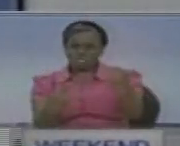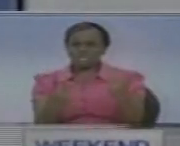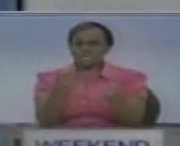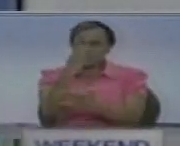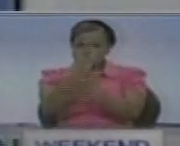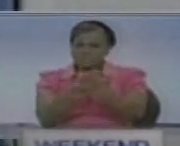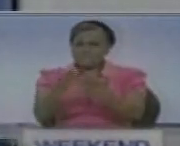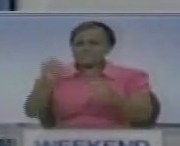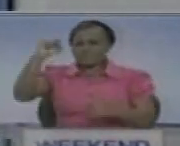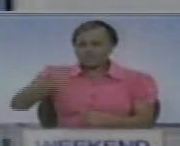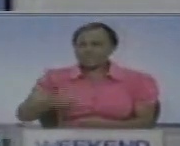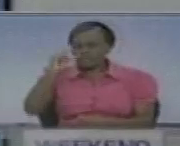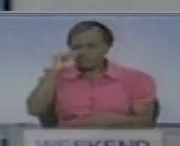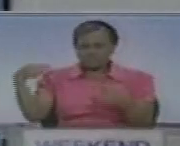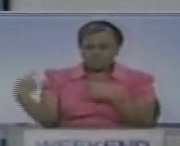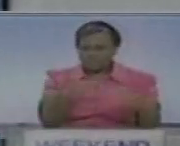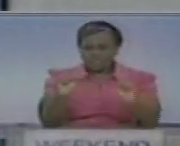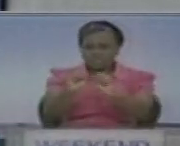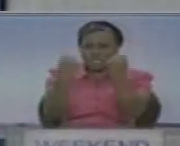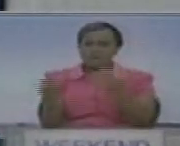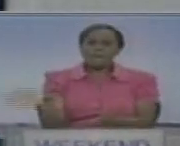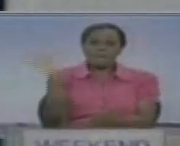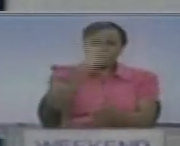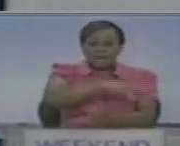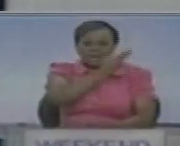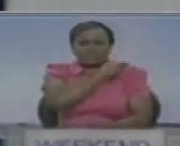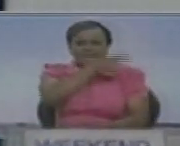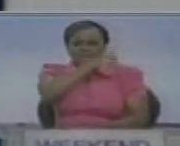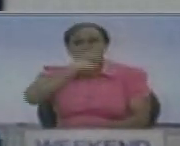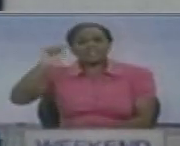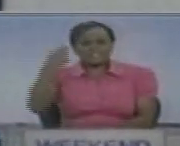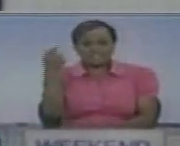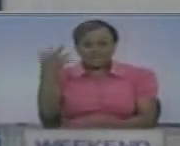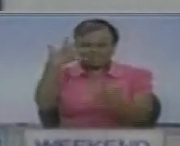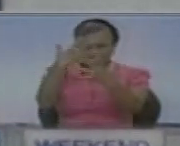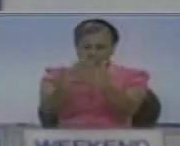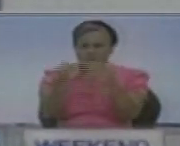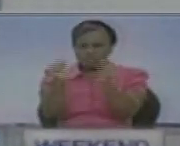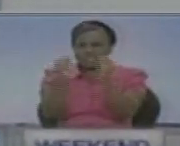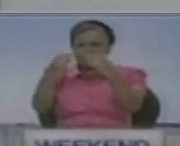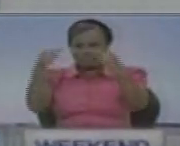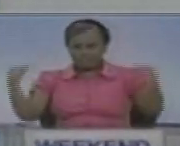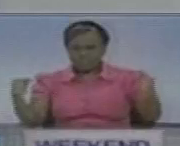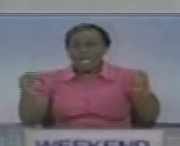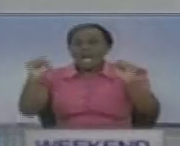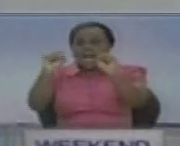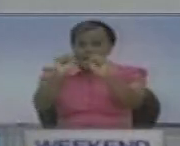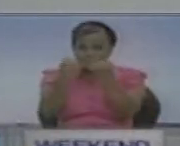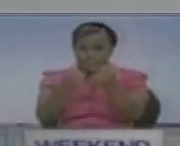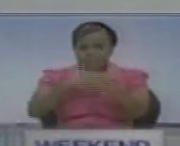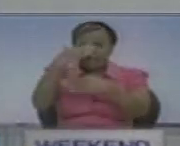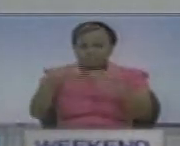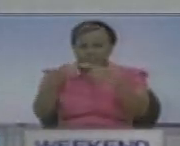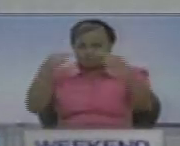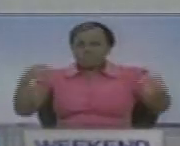Sudan conflict to secure the safe return of the Kenyan pilot held hostage by the rebels. This comes after the rebel